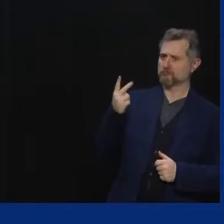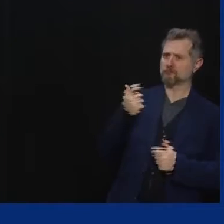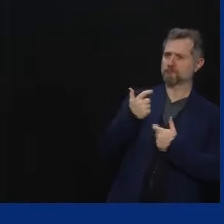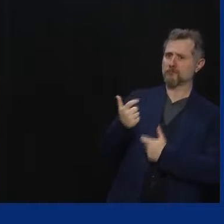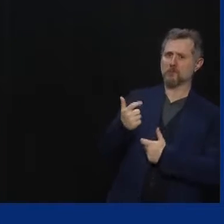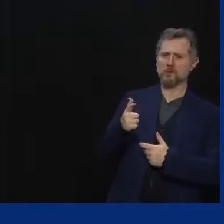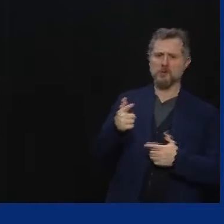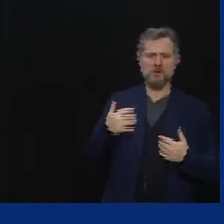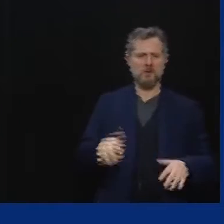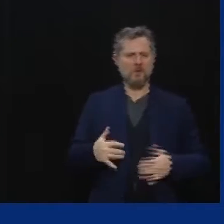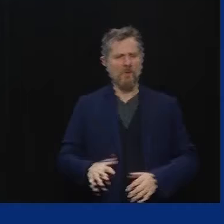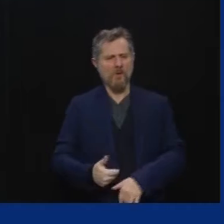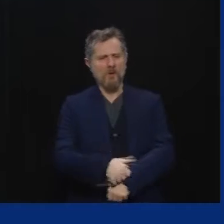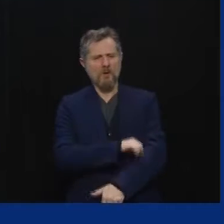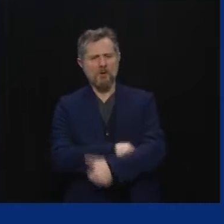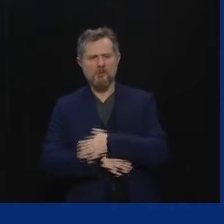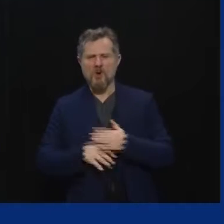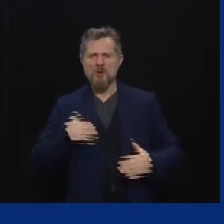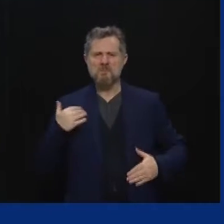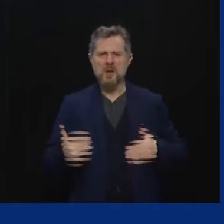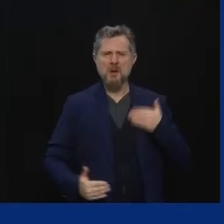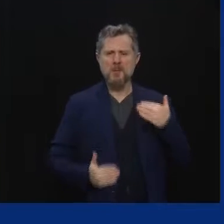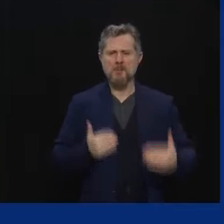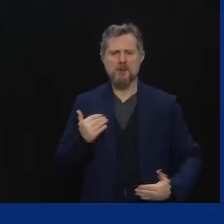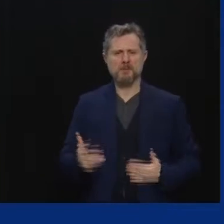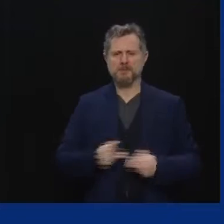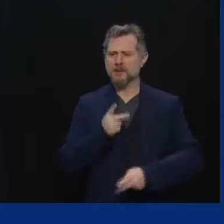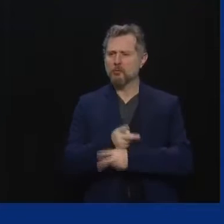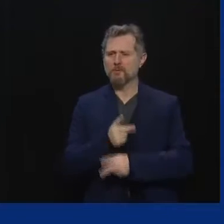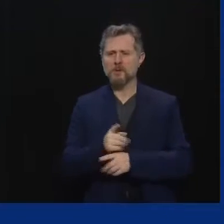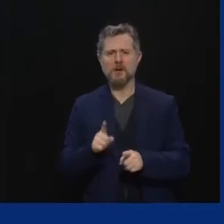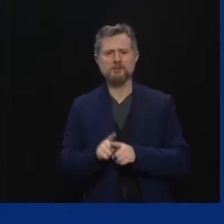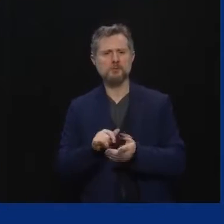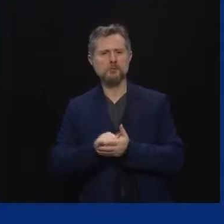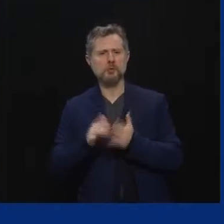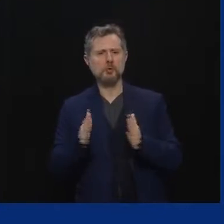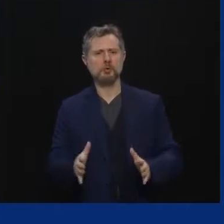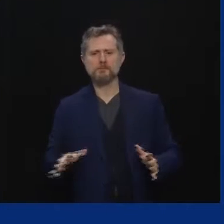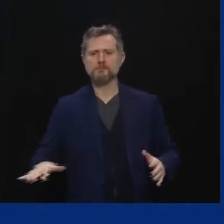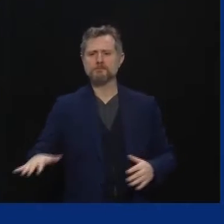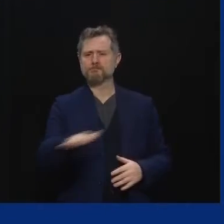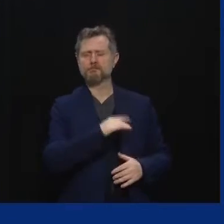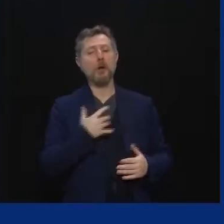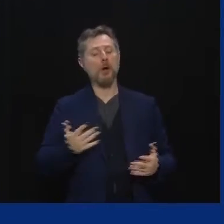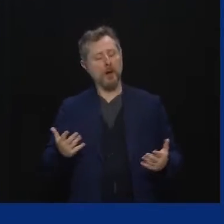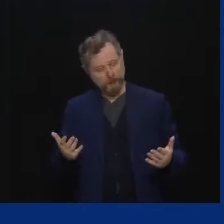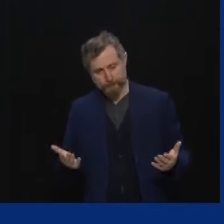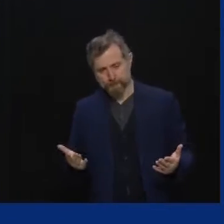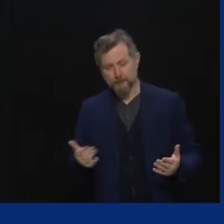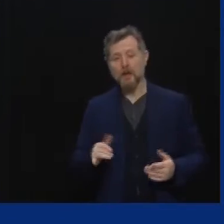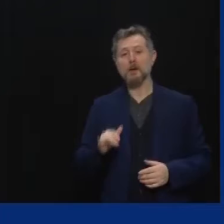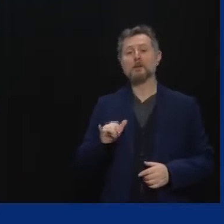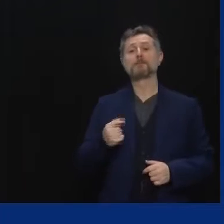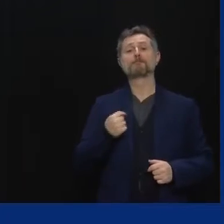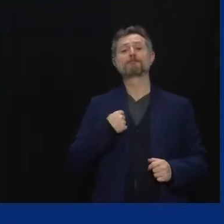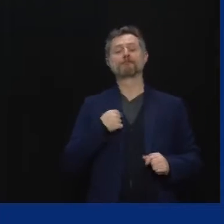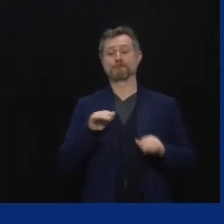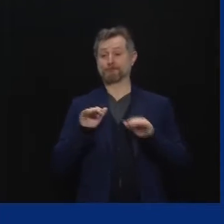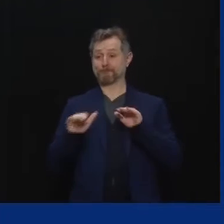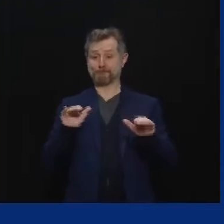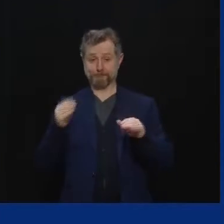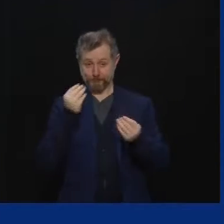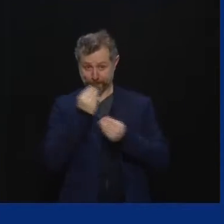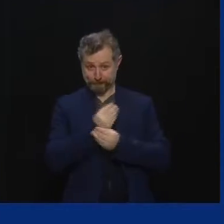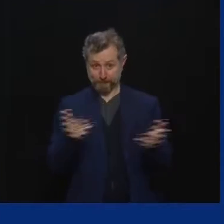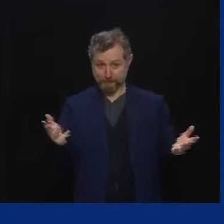to joining you in this effort. So I'll end my brief remarks with a reminder that there are small steps that each of us